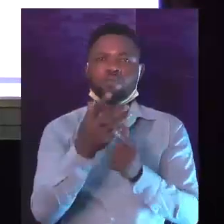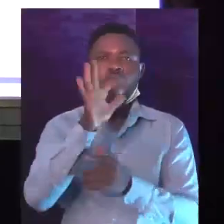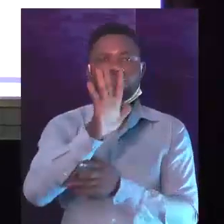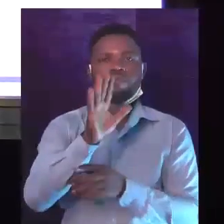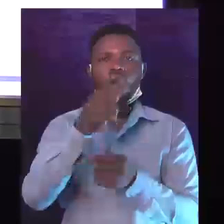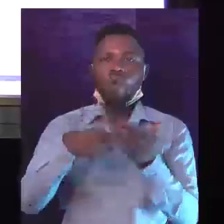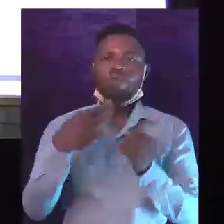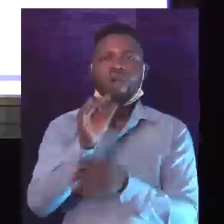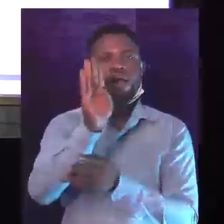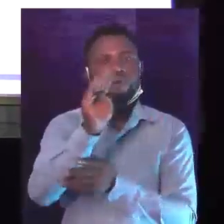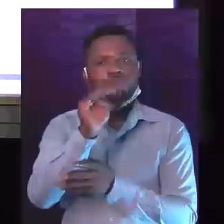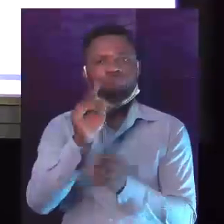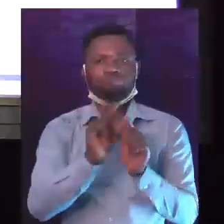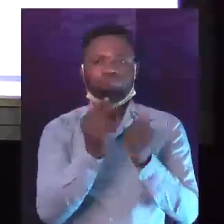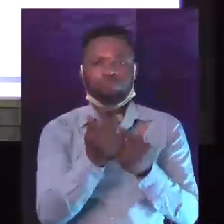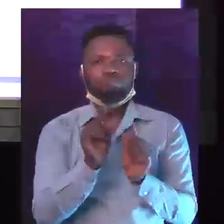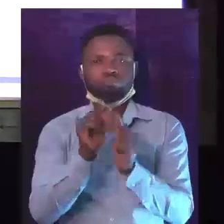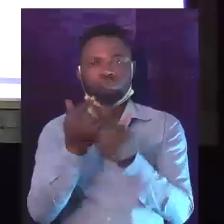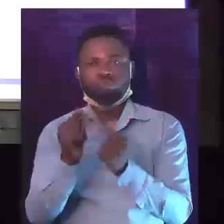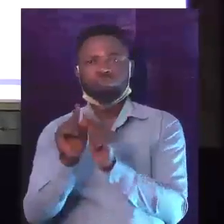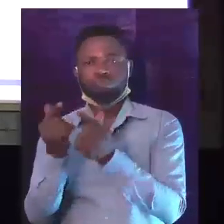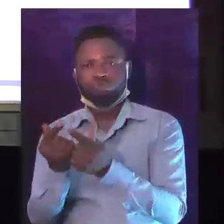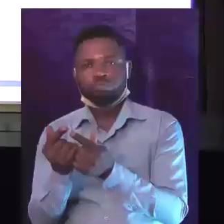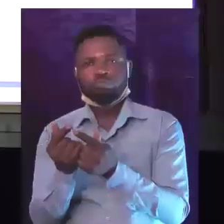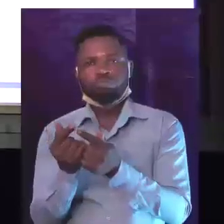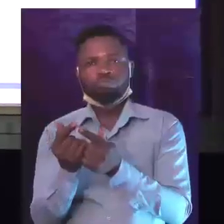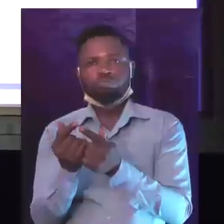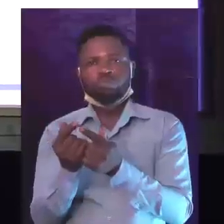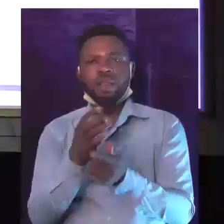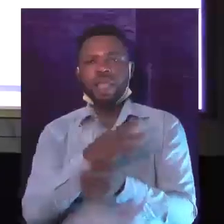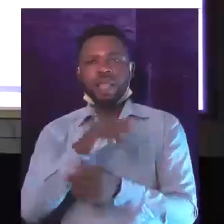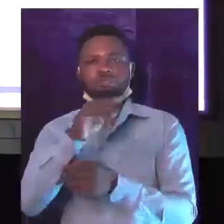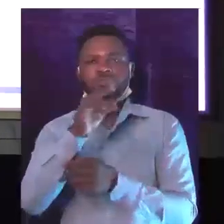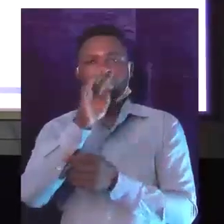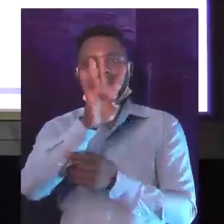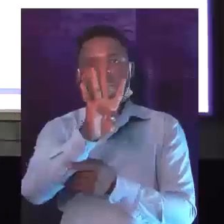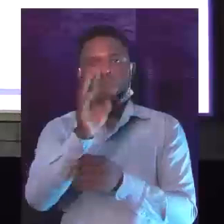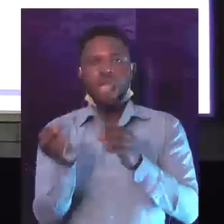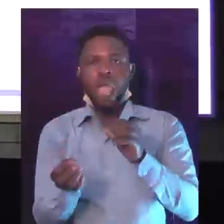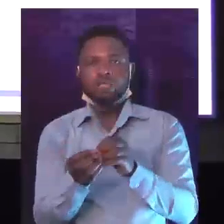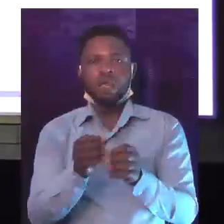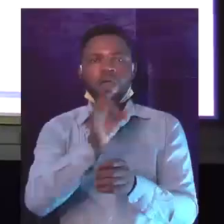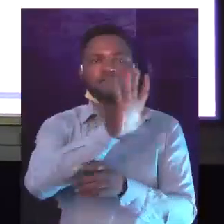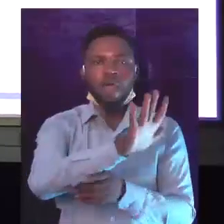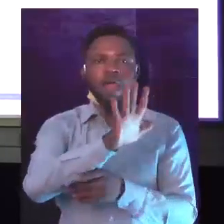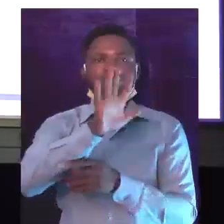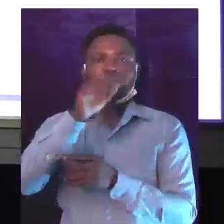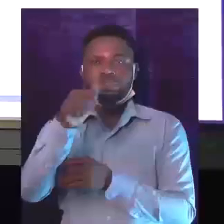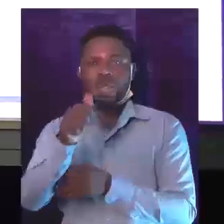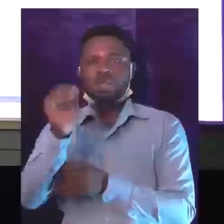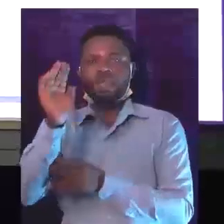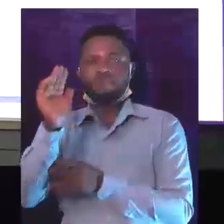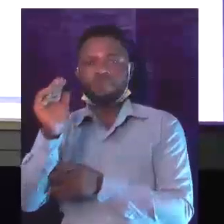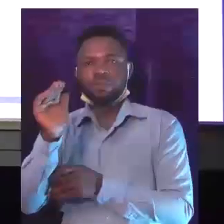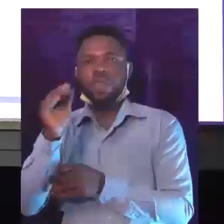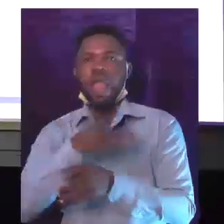to be represented. Group, another one, 1, 2, 3, 4, 5, group, another 4 extra. So this is 5, 10, and